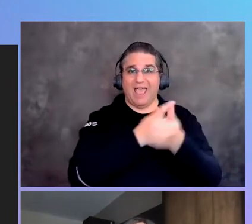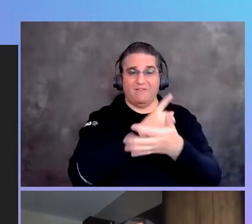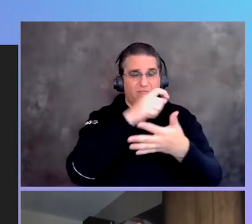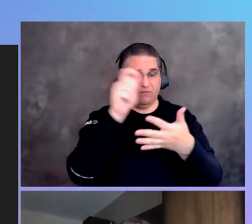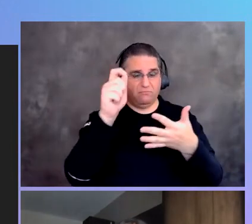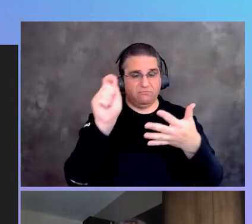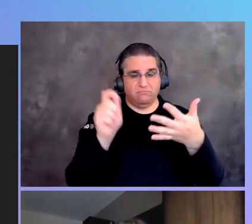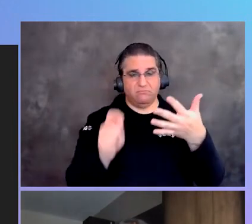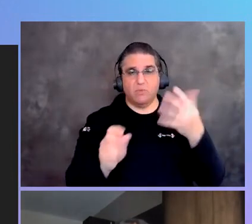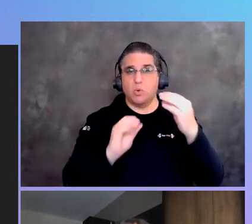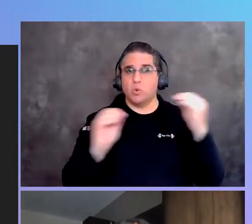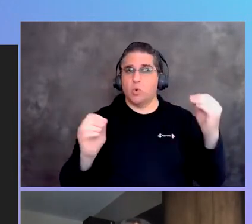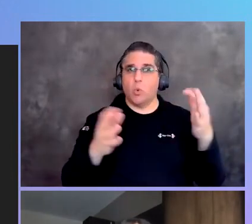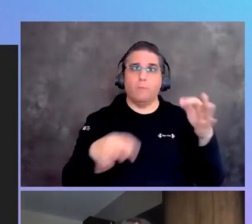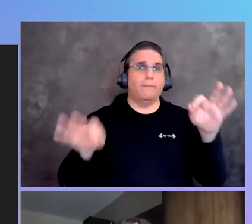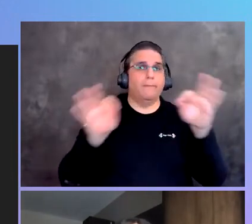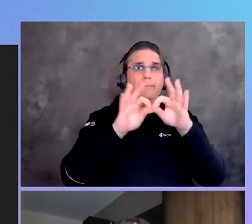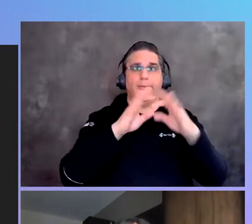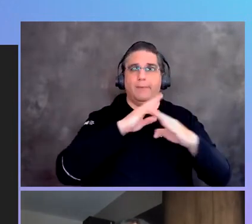without any key barriers.